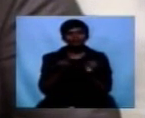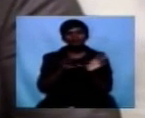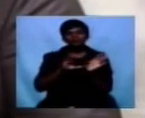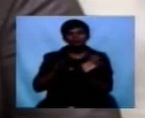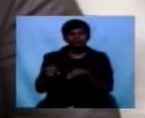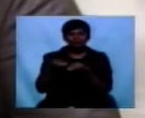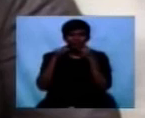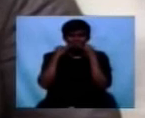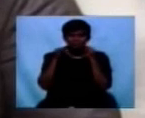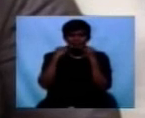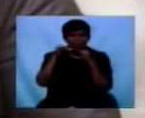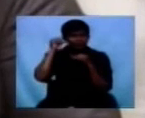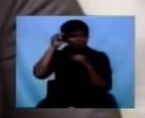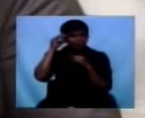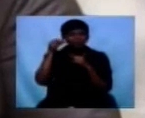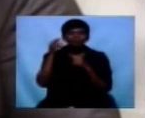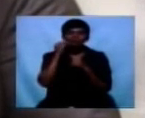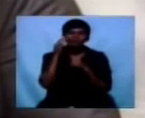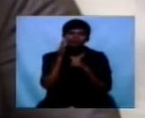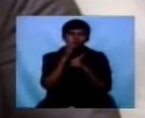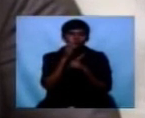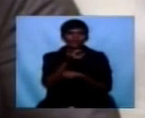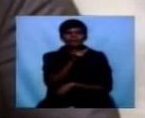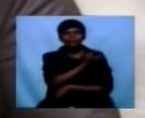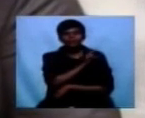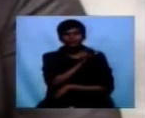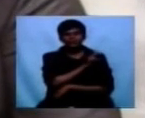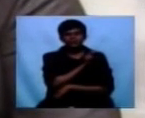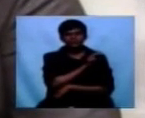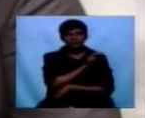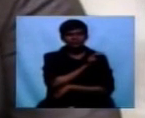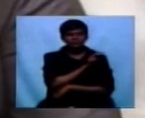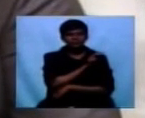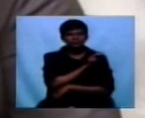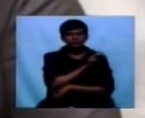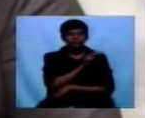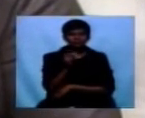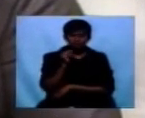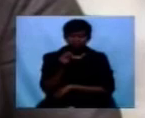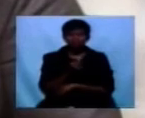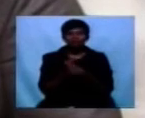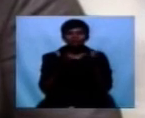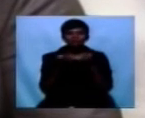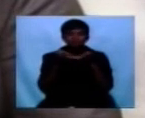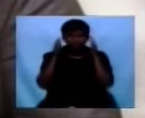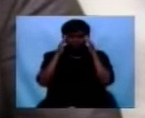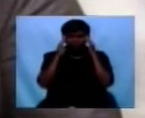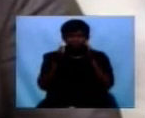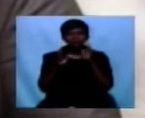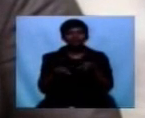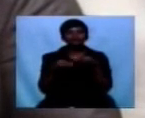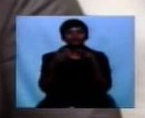that the Ministry of Home Affairs was building houses and police stations. Of course, we want them to concentrate on